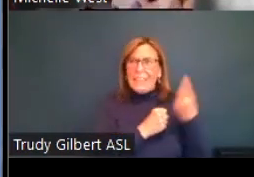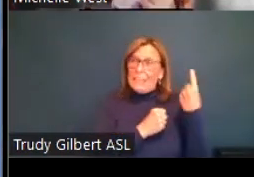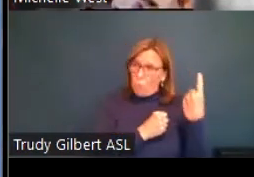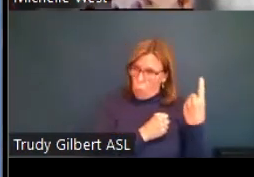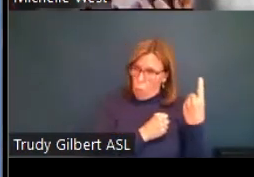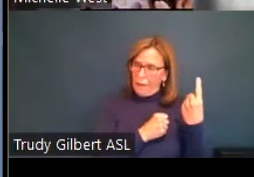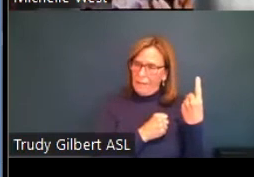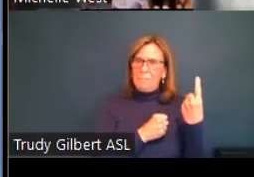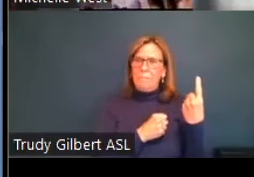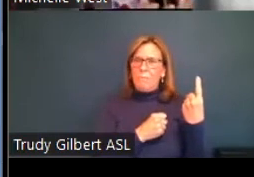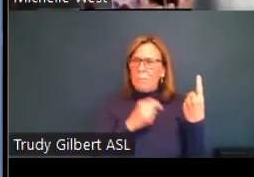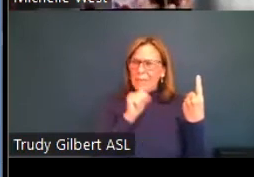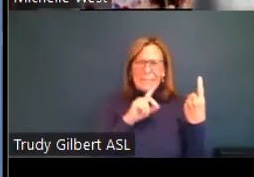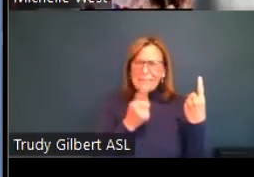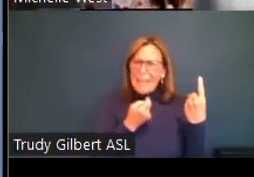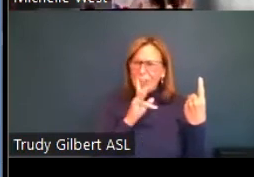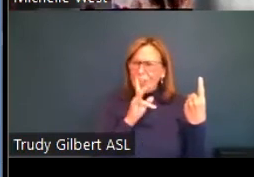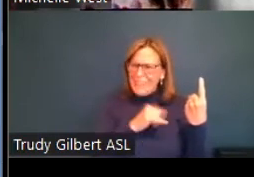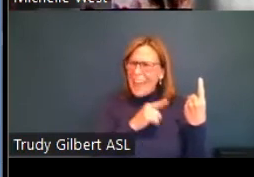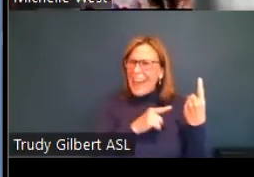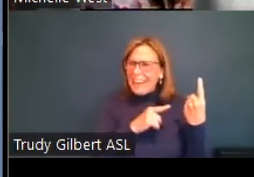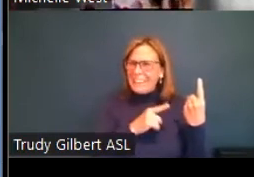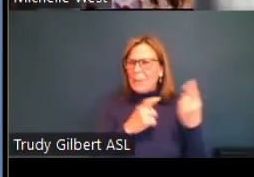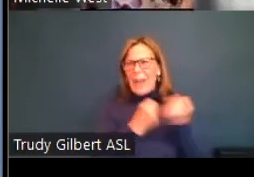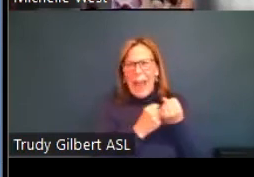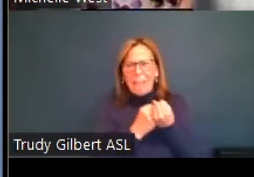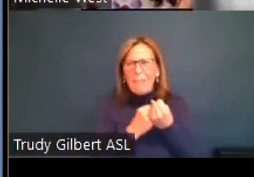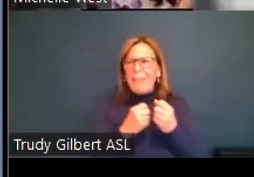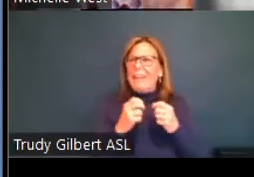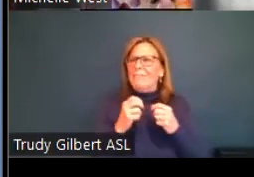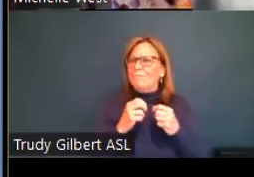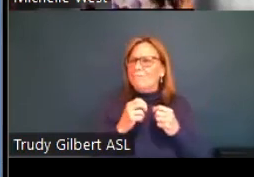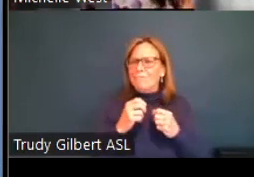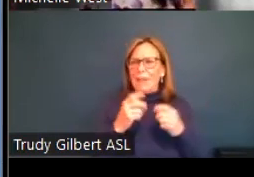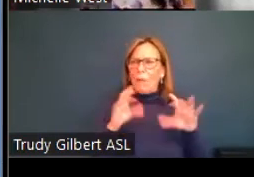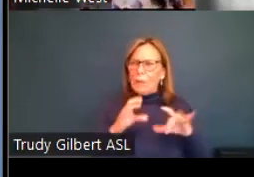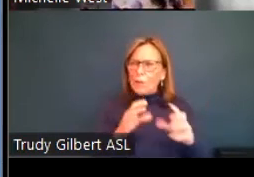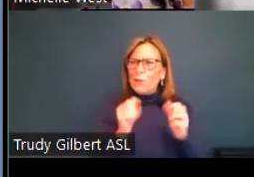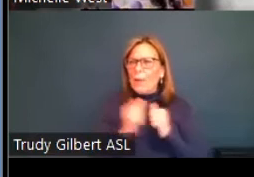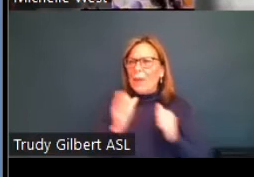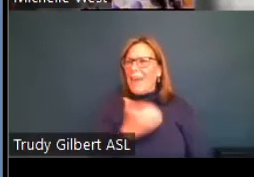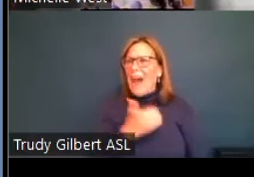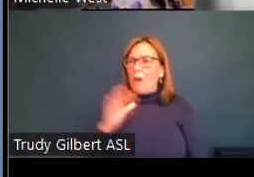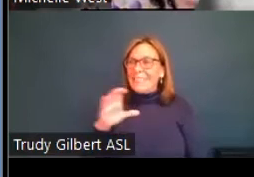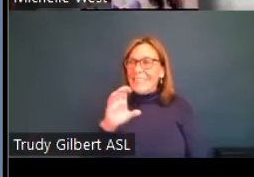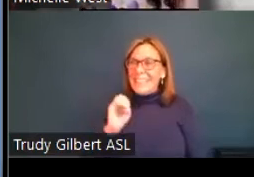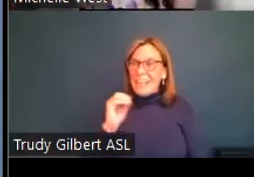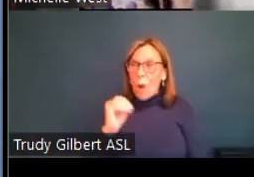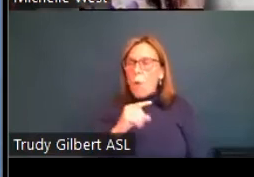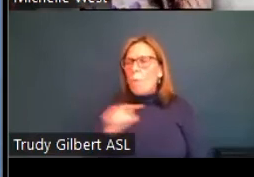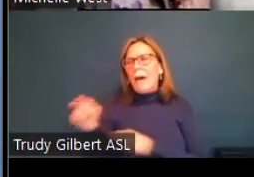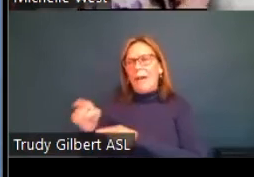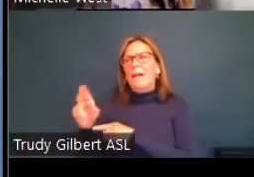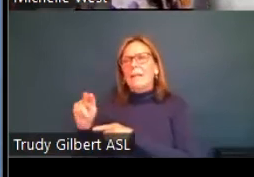advocacy that we do with our CEO, but it's also the news coverage, because then when we would go to